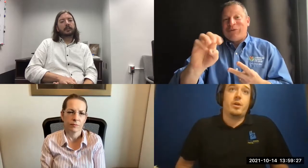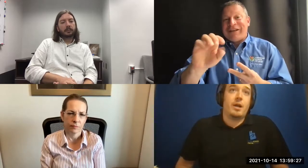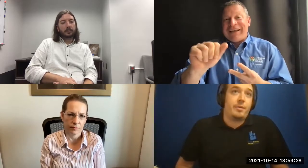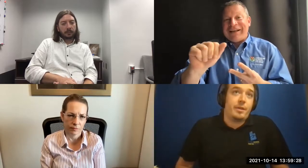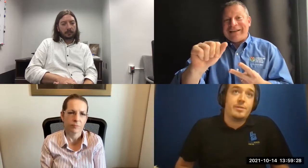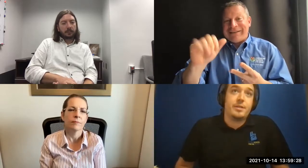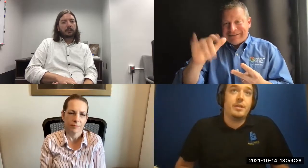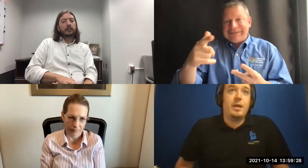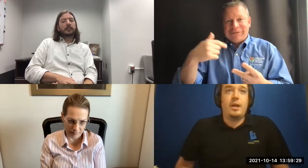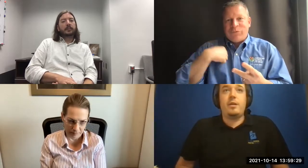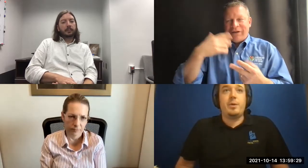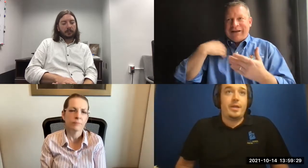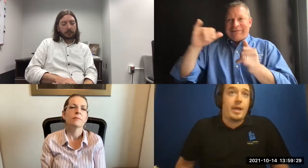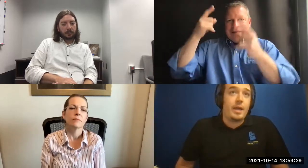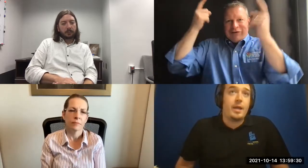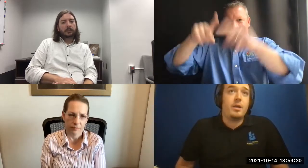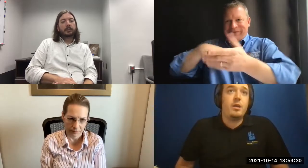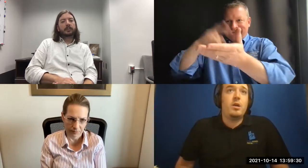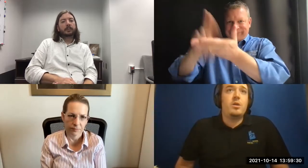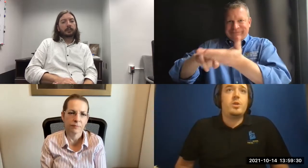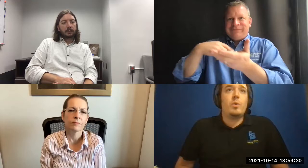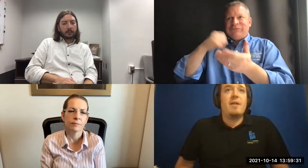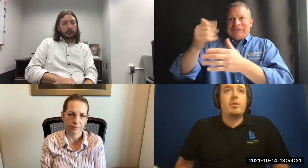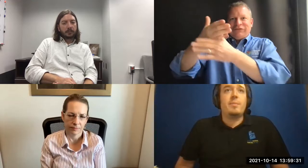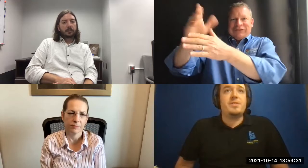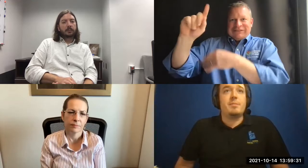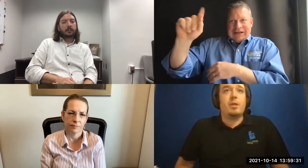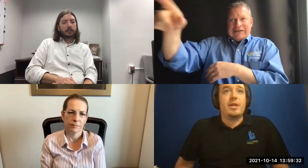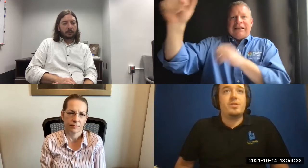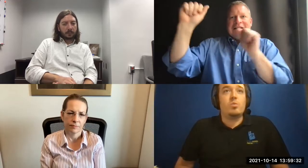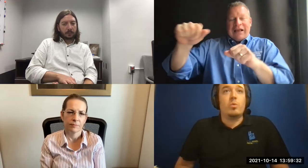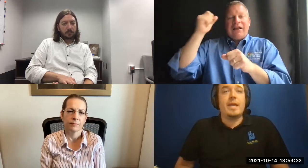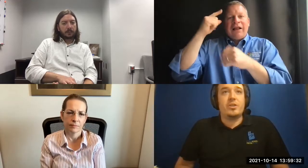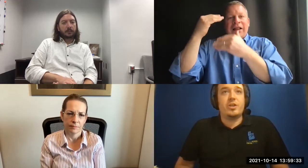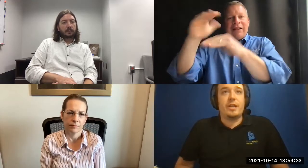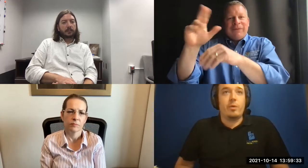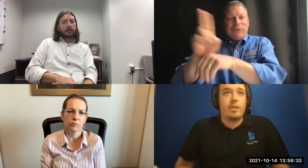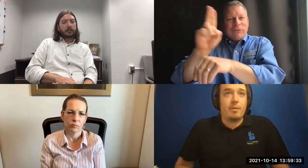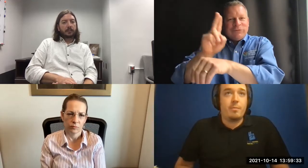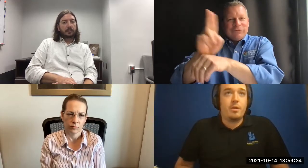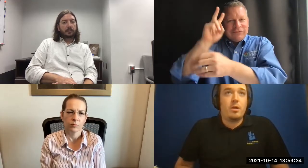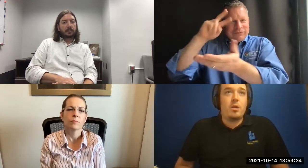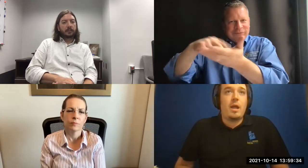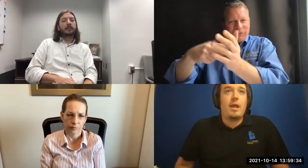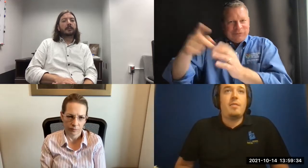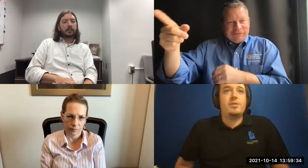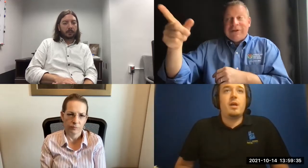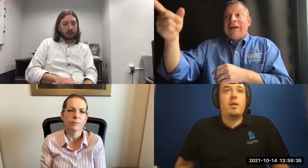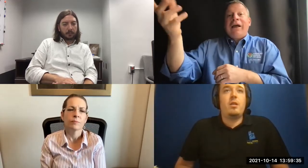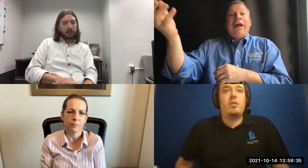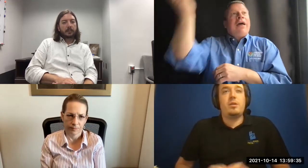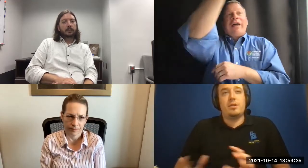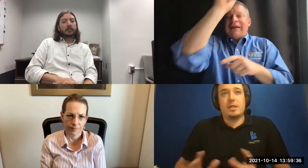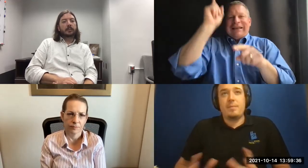We use Archive 3000, NWEA. So we have agreements in place where we can share data with them. And